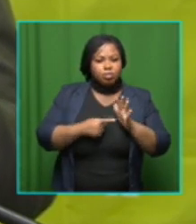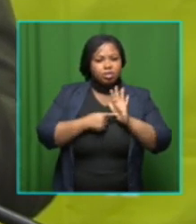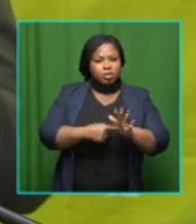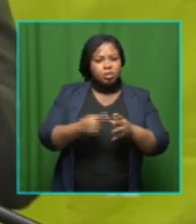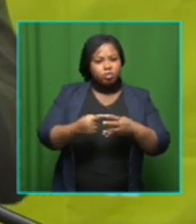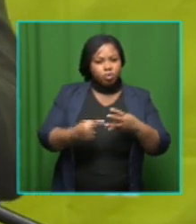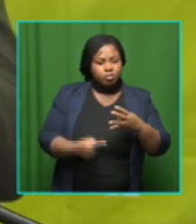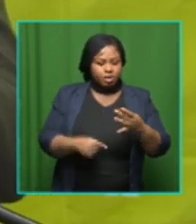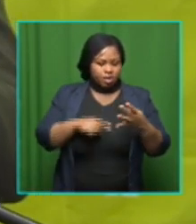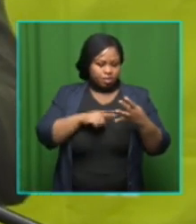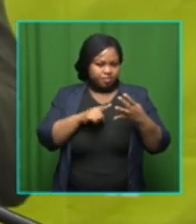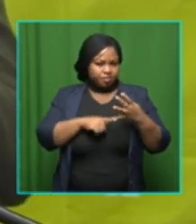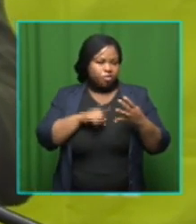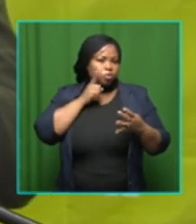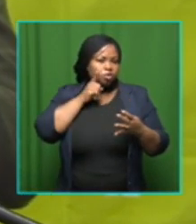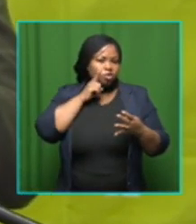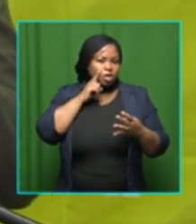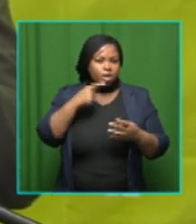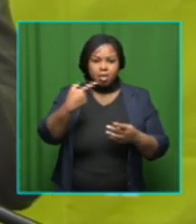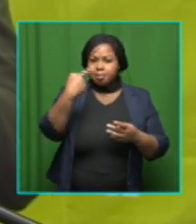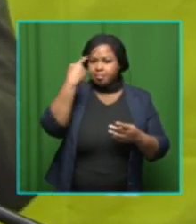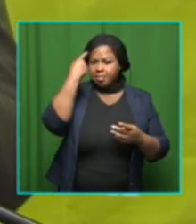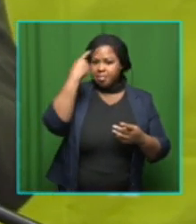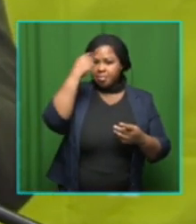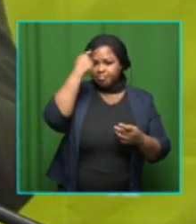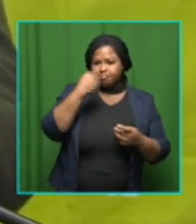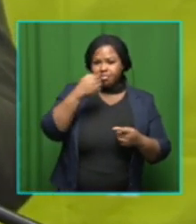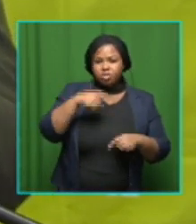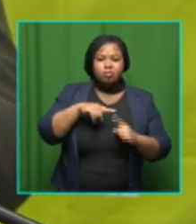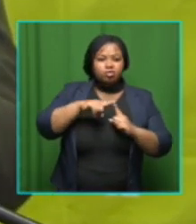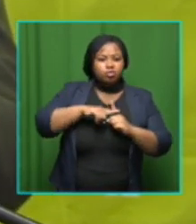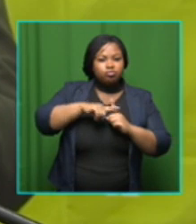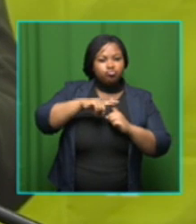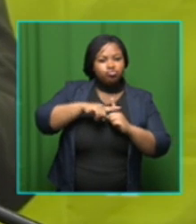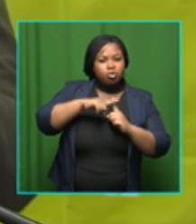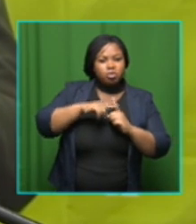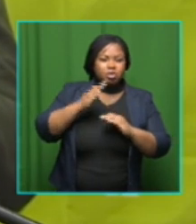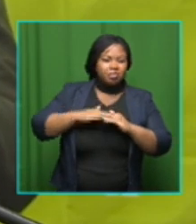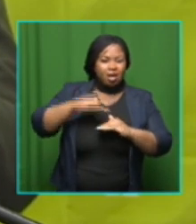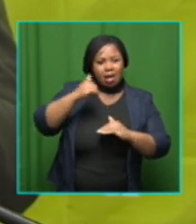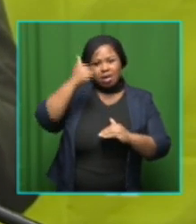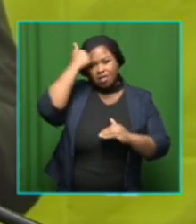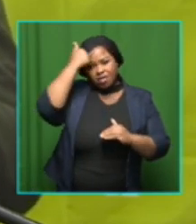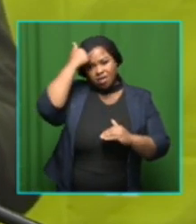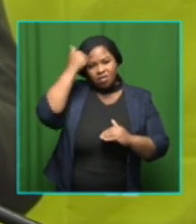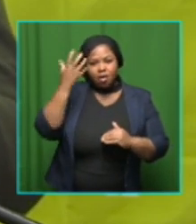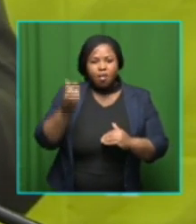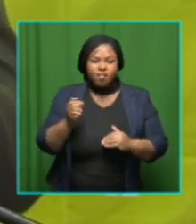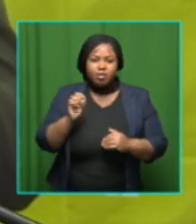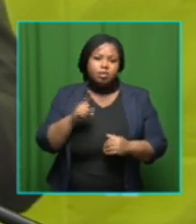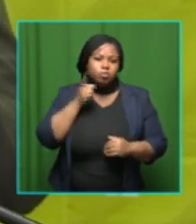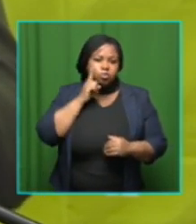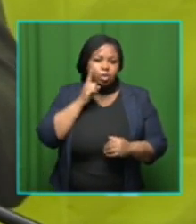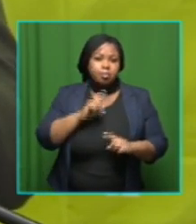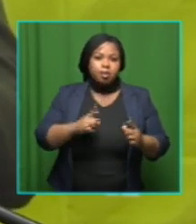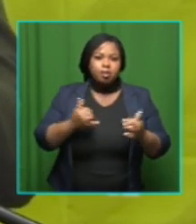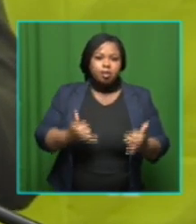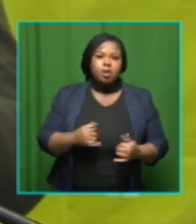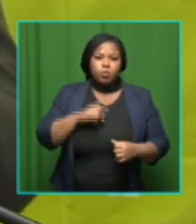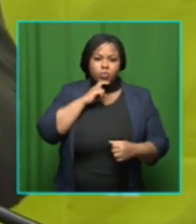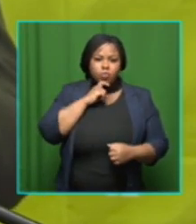temperature. And now if we include the rapid test, it's going to increase our uptake and it's going to make it easier for us to make